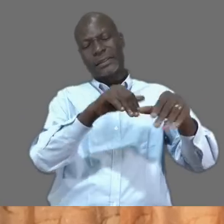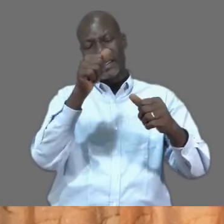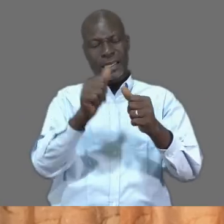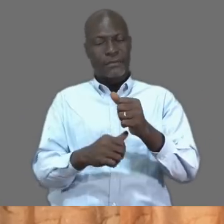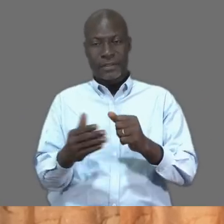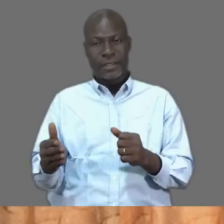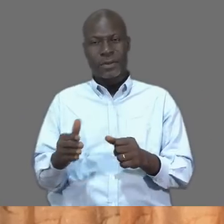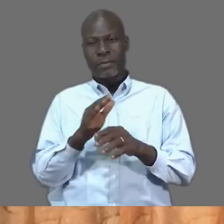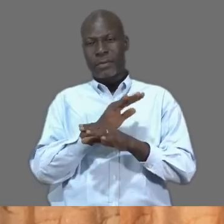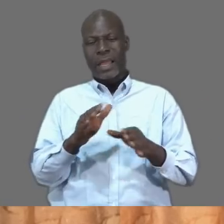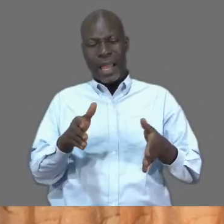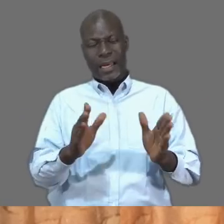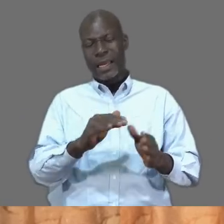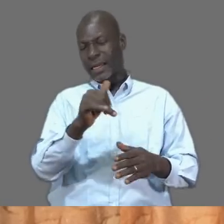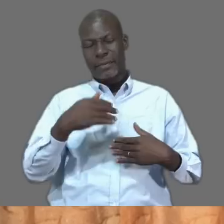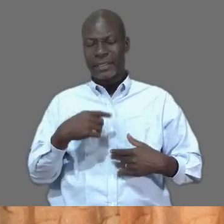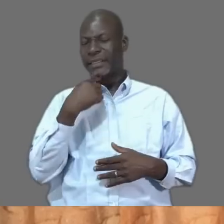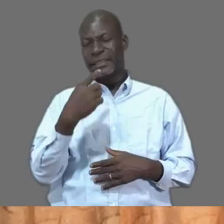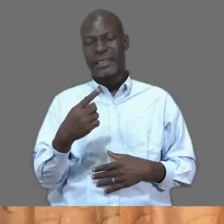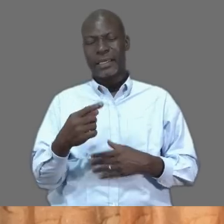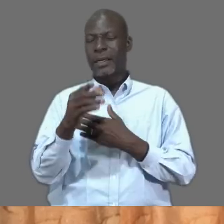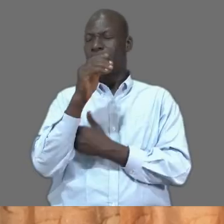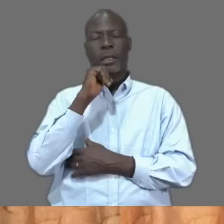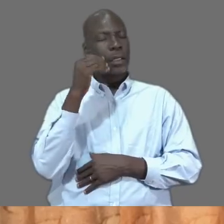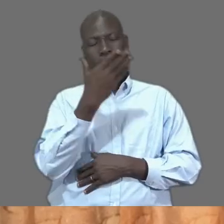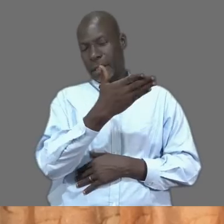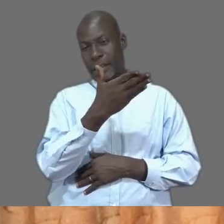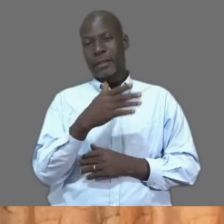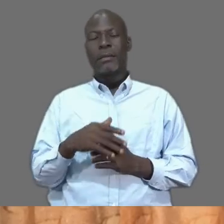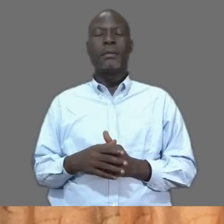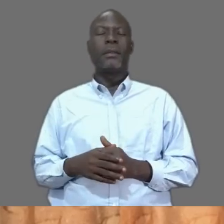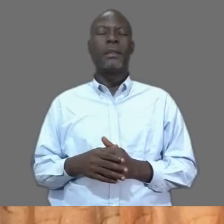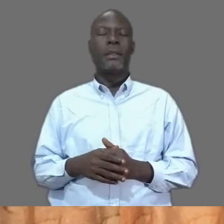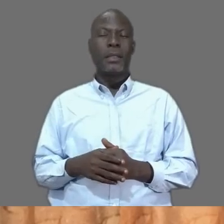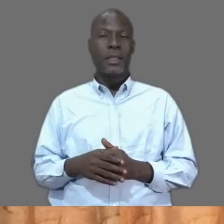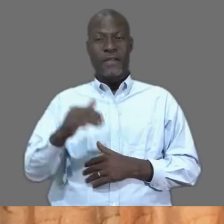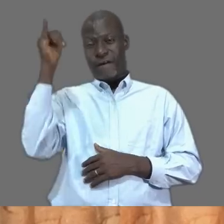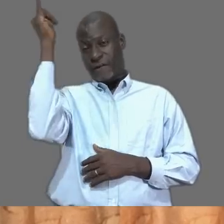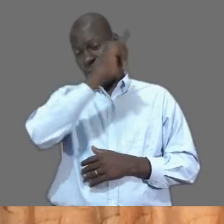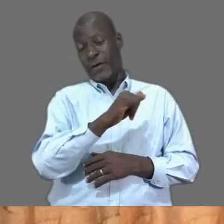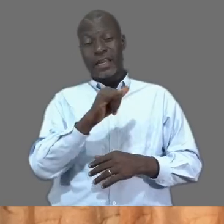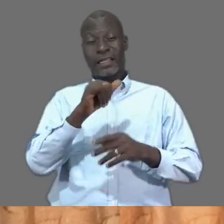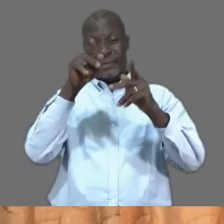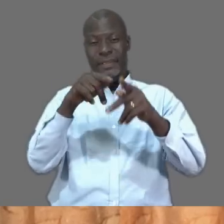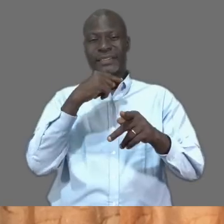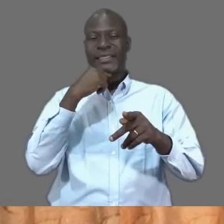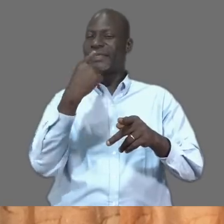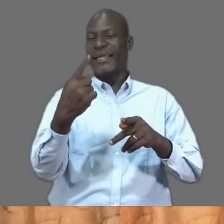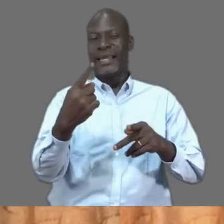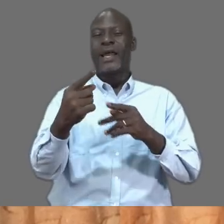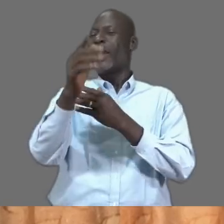ma obi nkan kira wo se onyankopon eni ho Psalm 14 wasu ogegentwie ese ewa nakuma mu